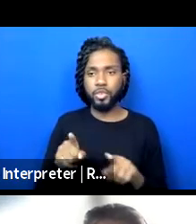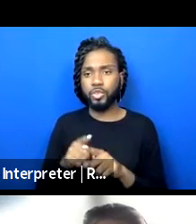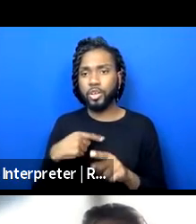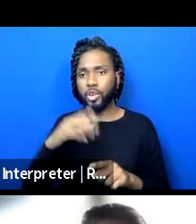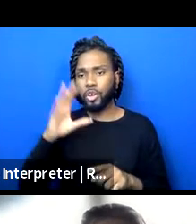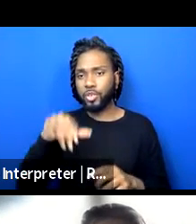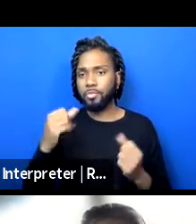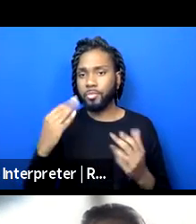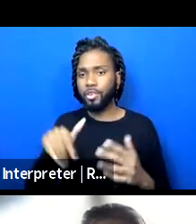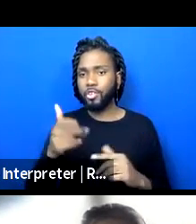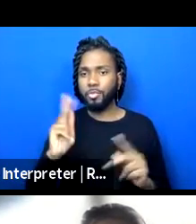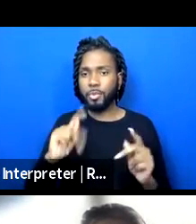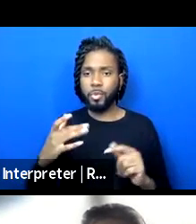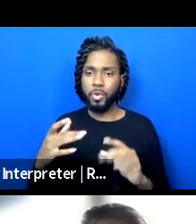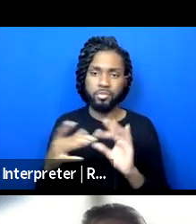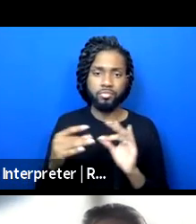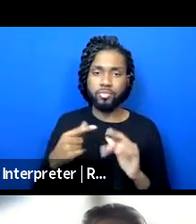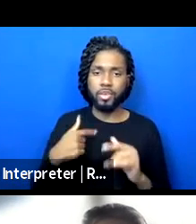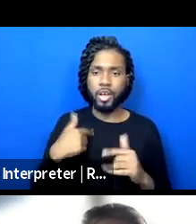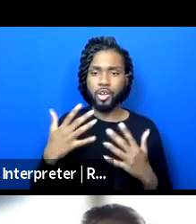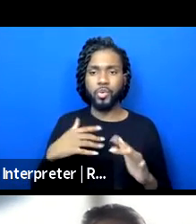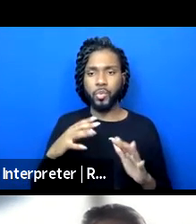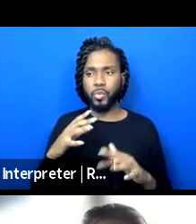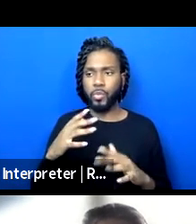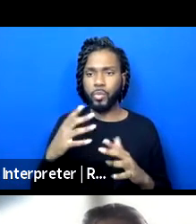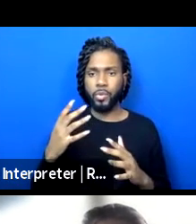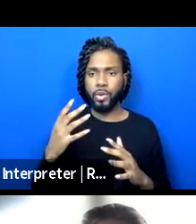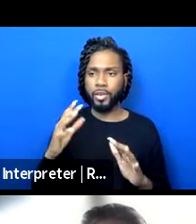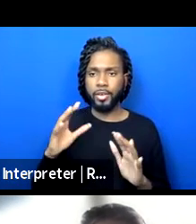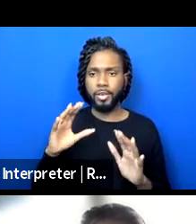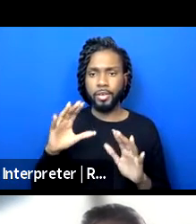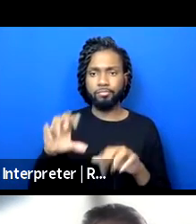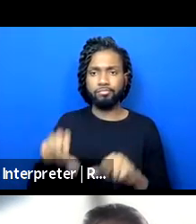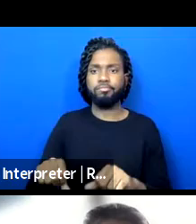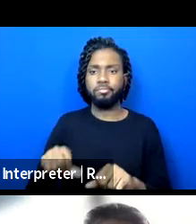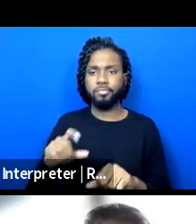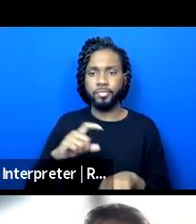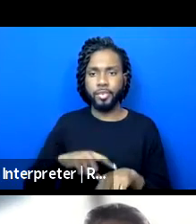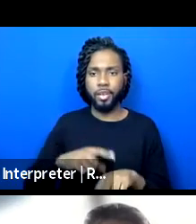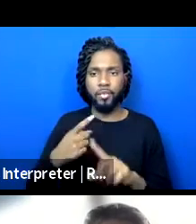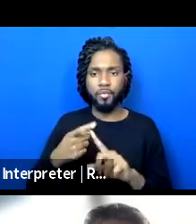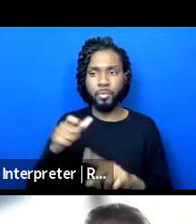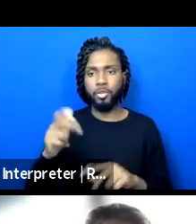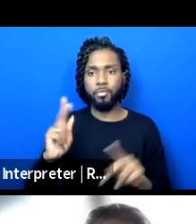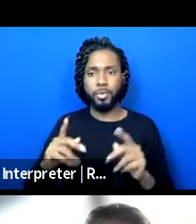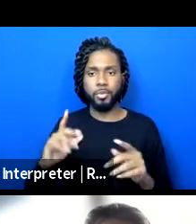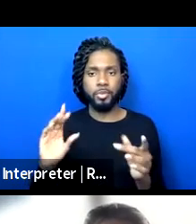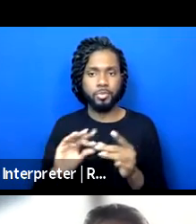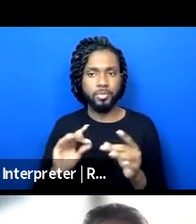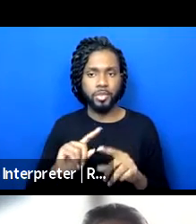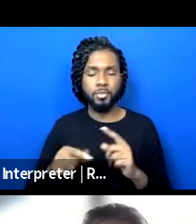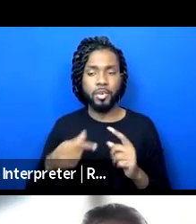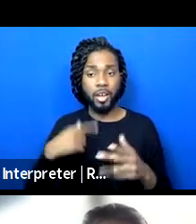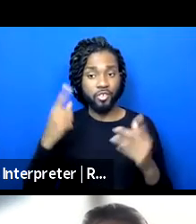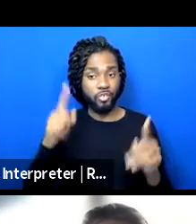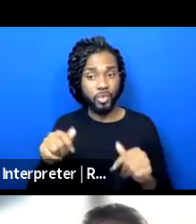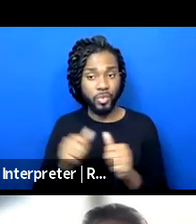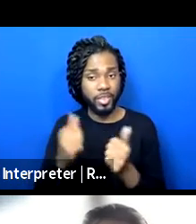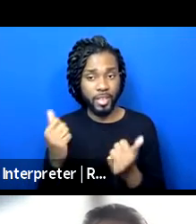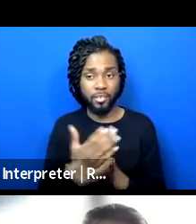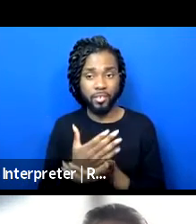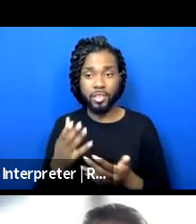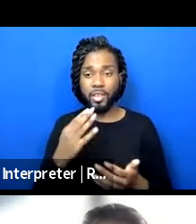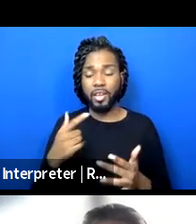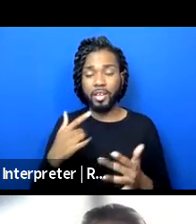jump in and have comments and questions, so I don't want to take away from the opportunity for anyone else to speak. So just agree with everything